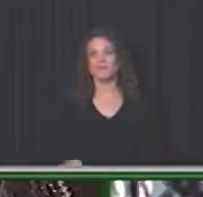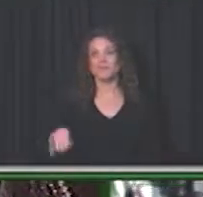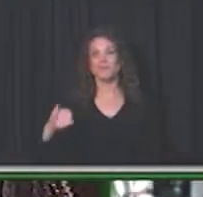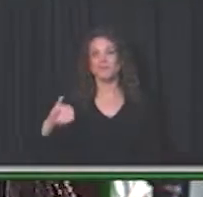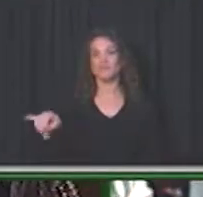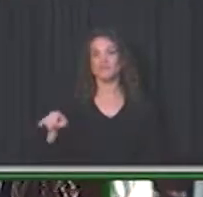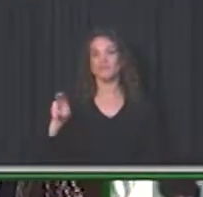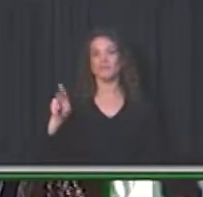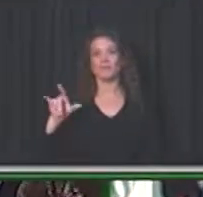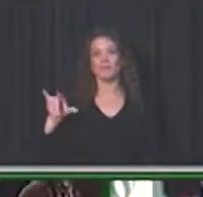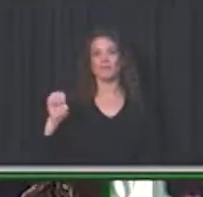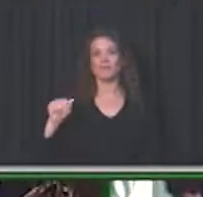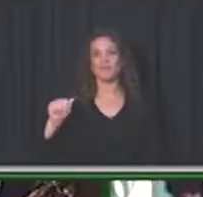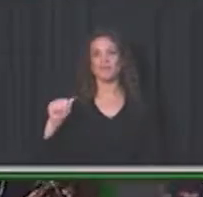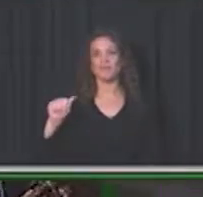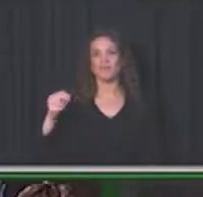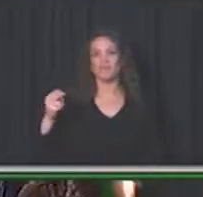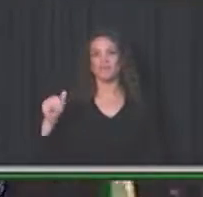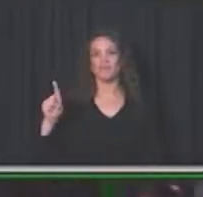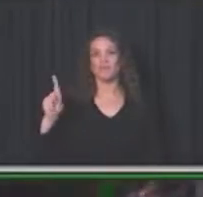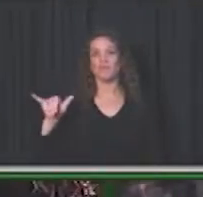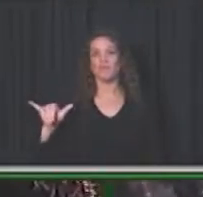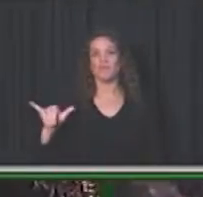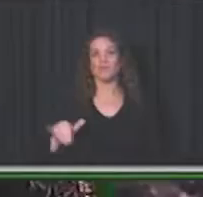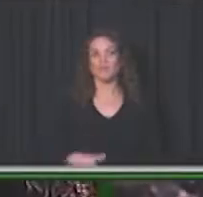Julia Hadley.